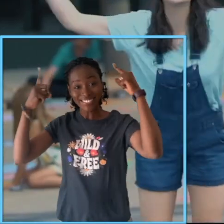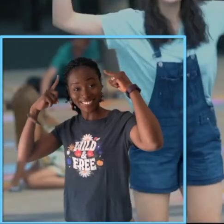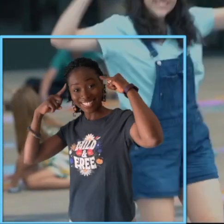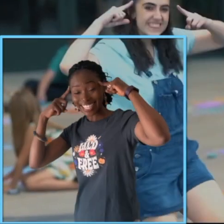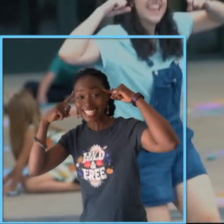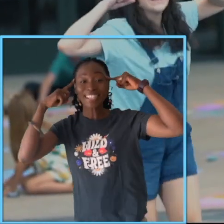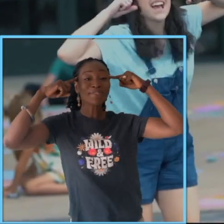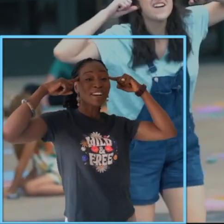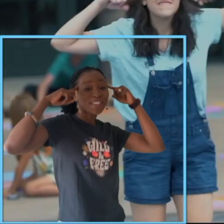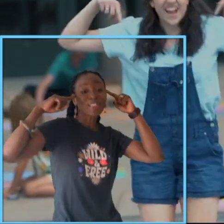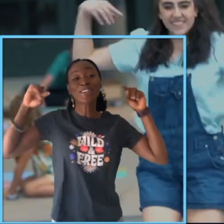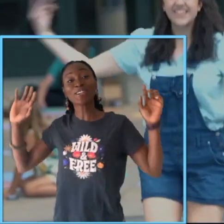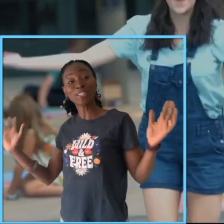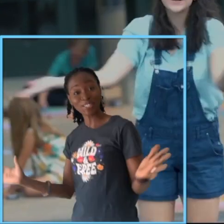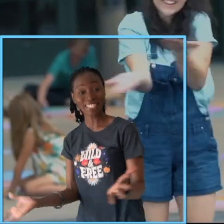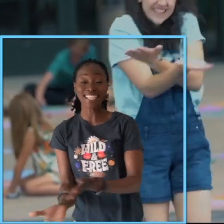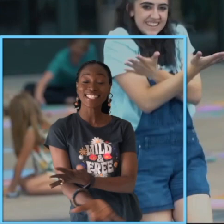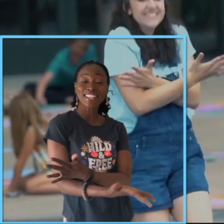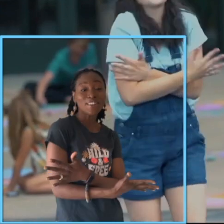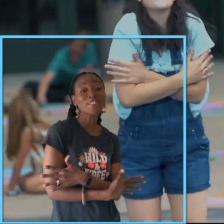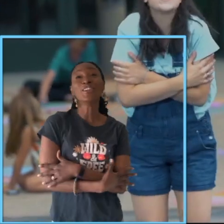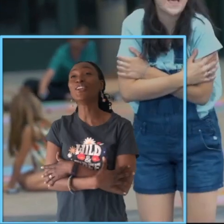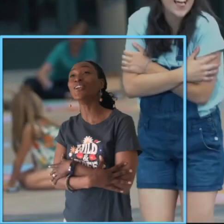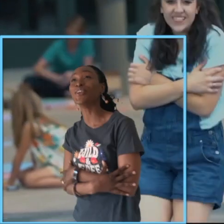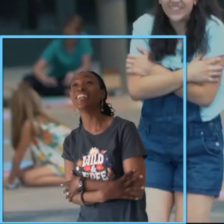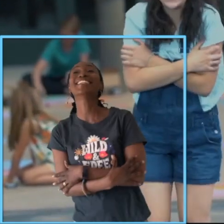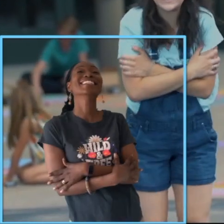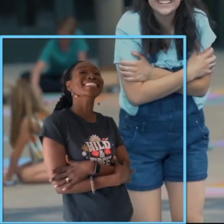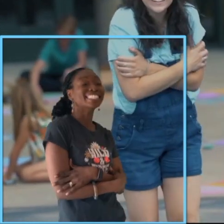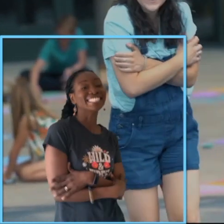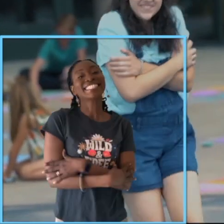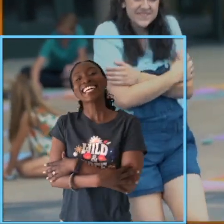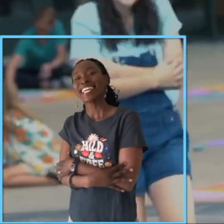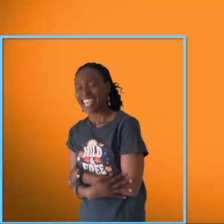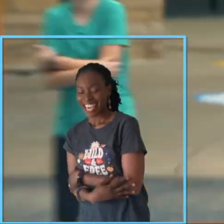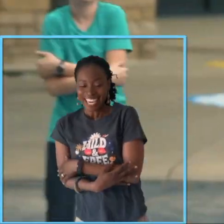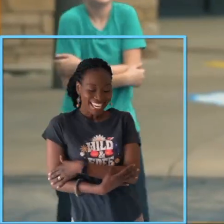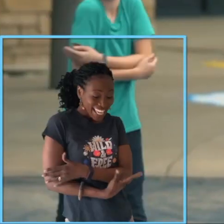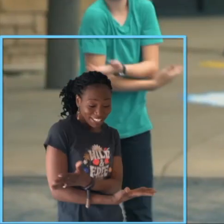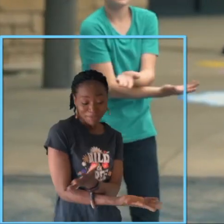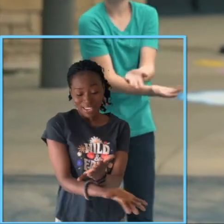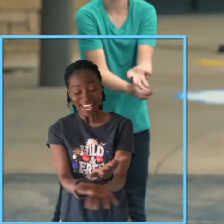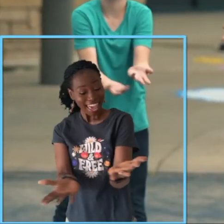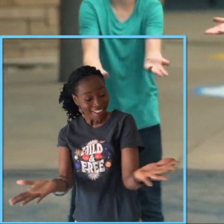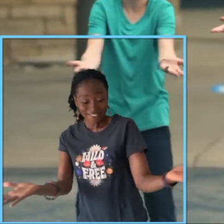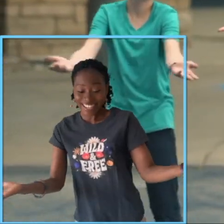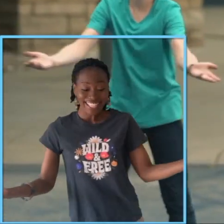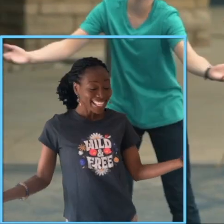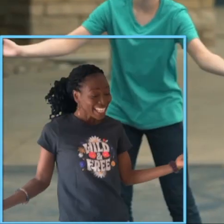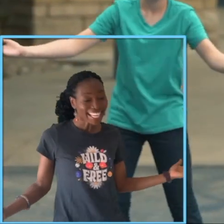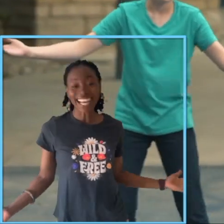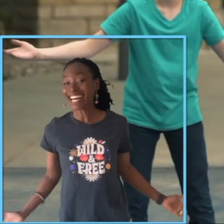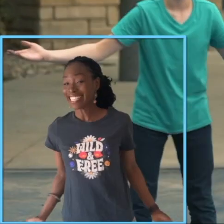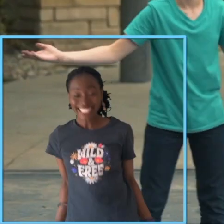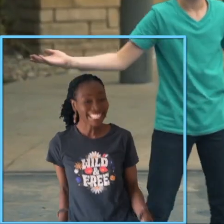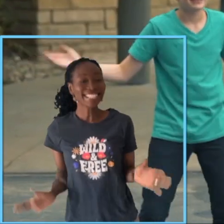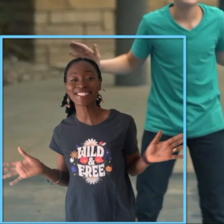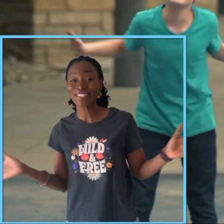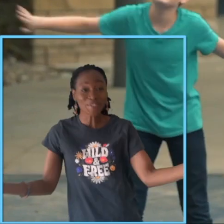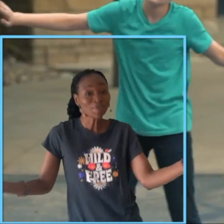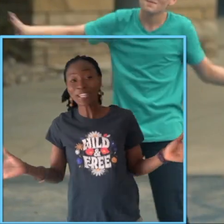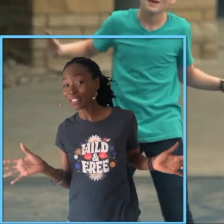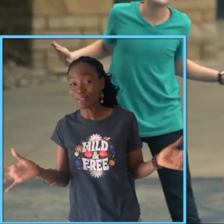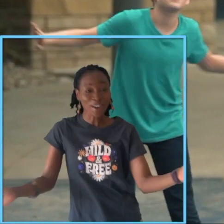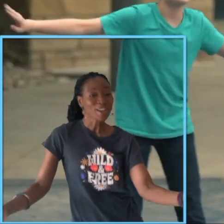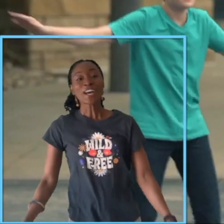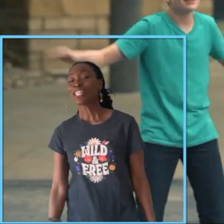I like to think about the goodness of the Lord. He gives me everything I need